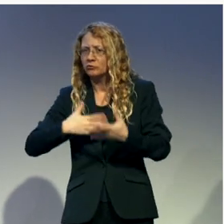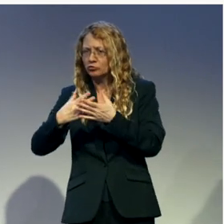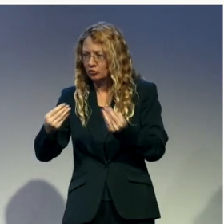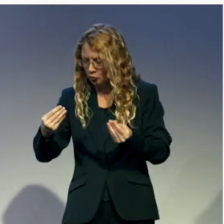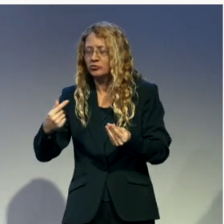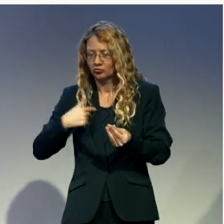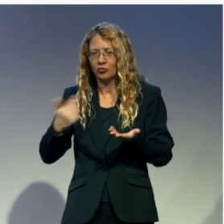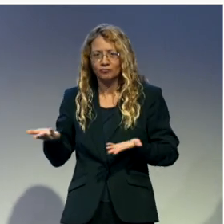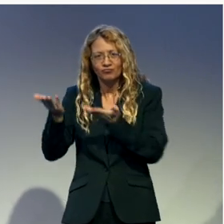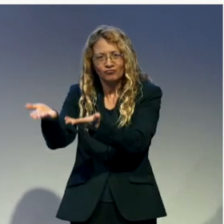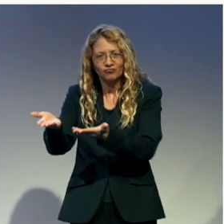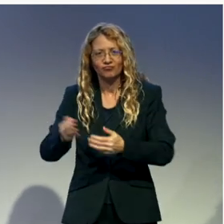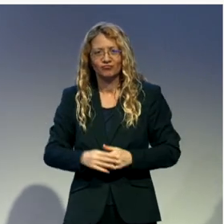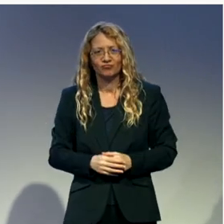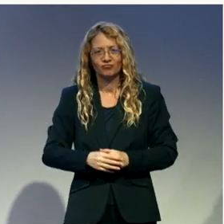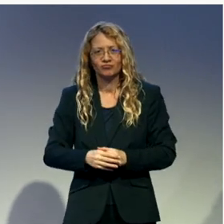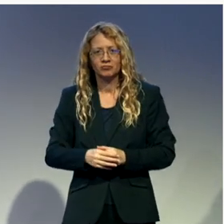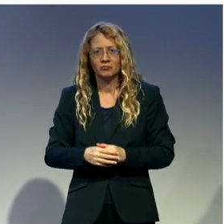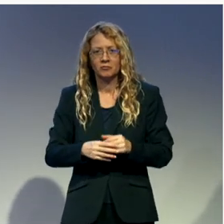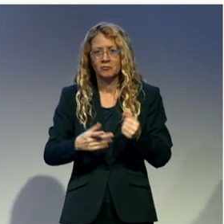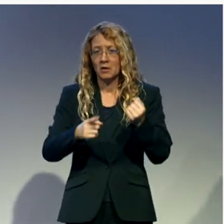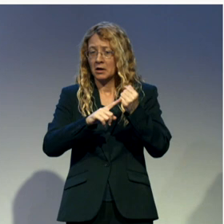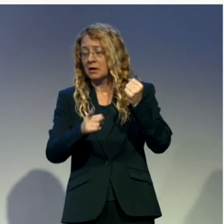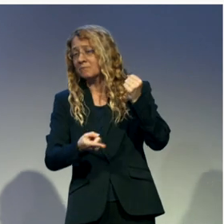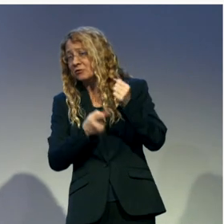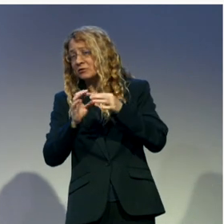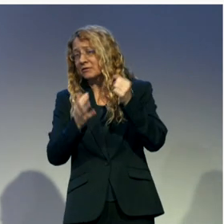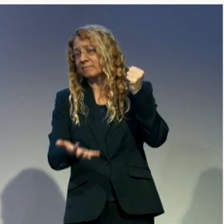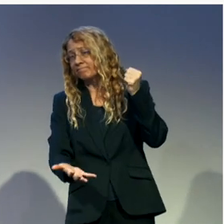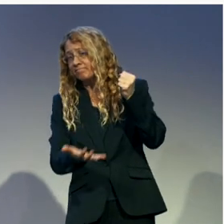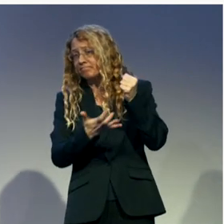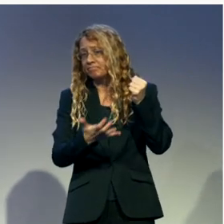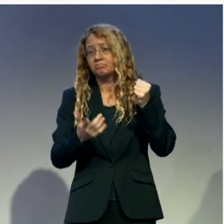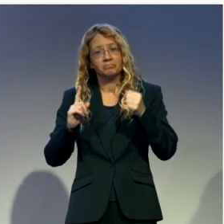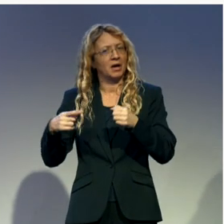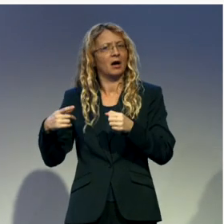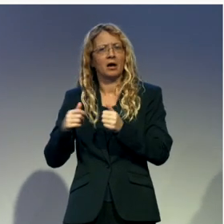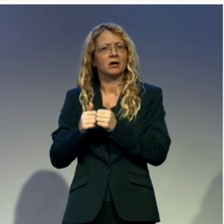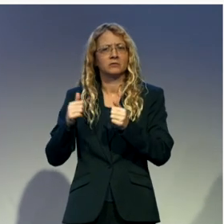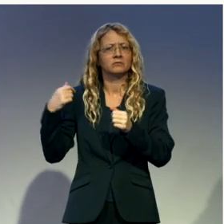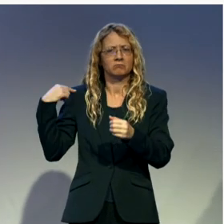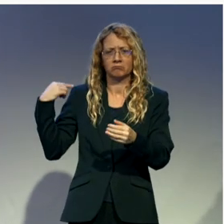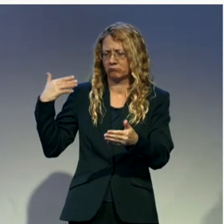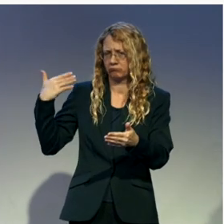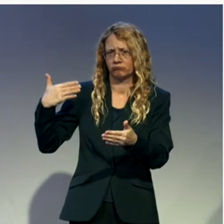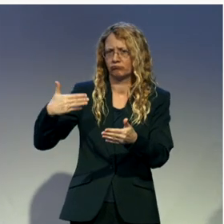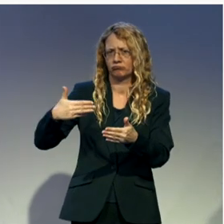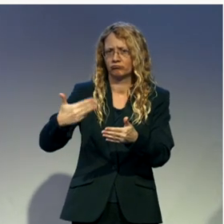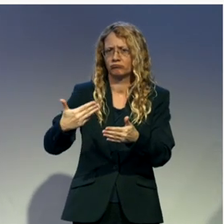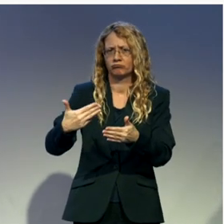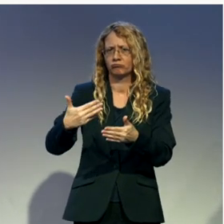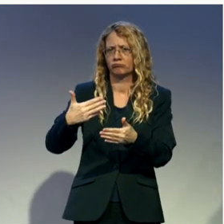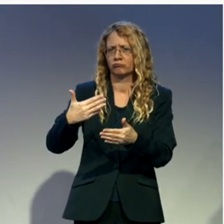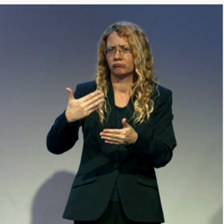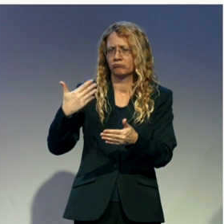whole process of, you know, writing a proposal, learning how to set up a monitoring system, needing to report on it, needing to budget on it. And